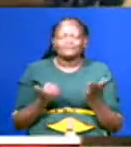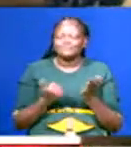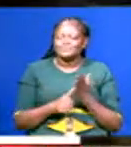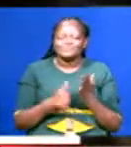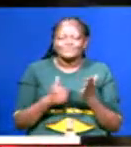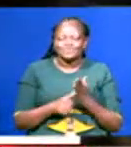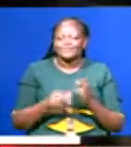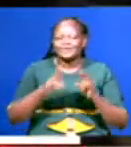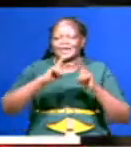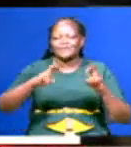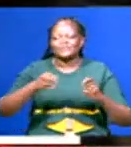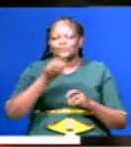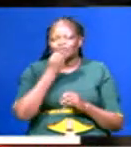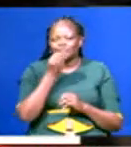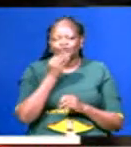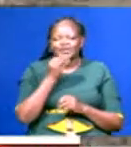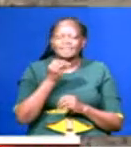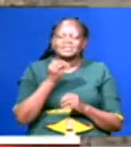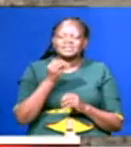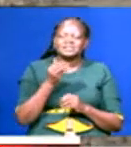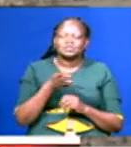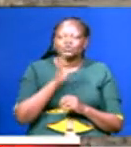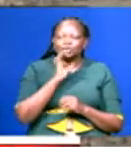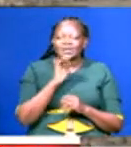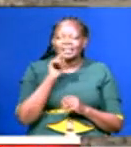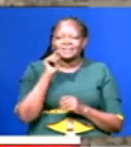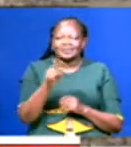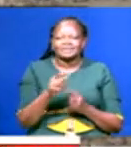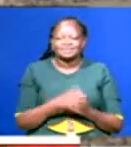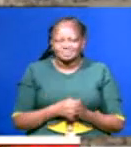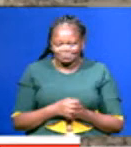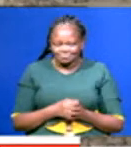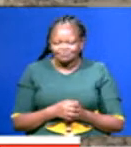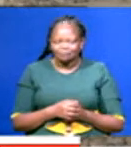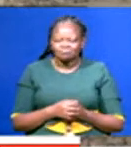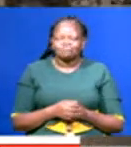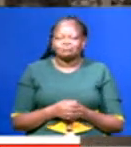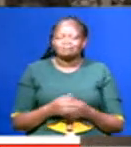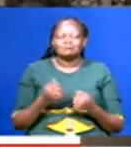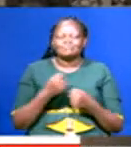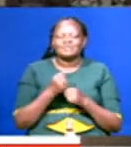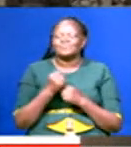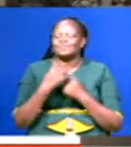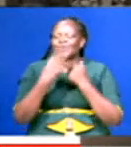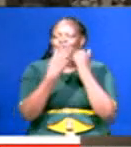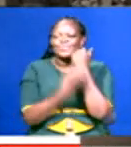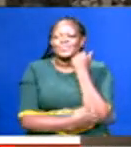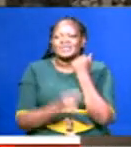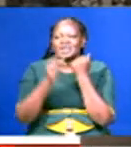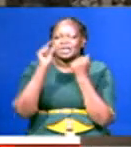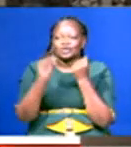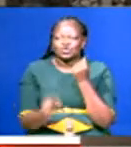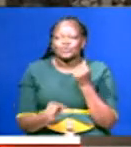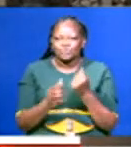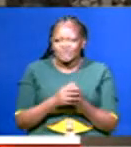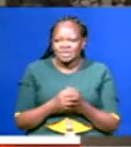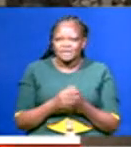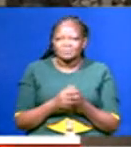water. These adversities have escalated poverty in the region to unbearable